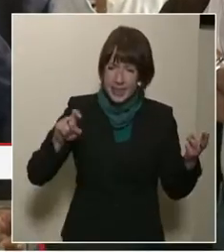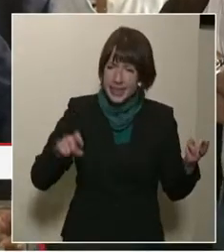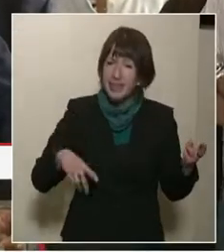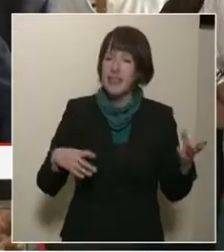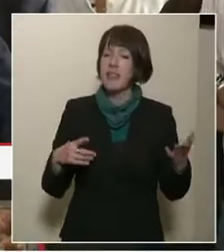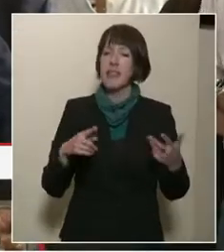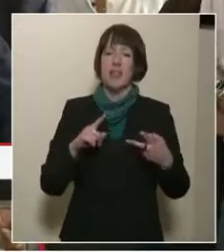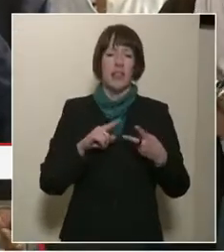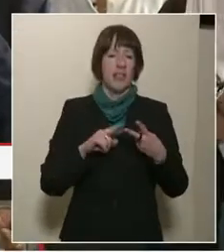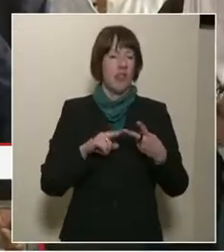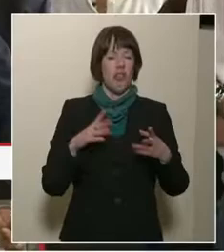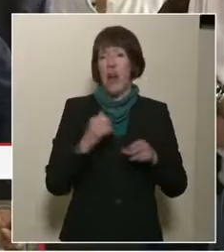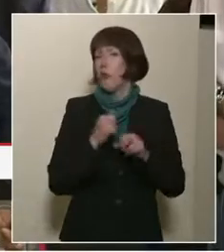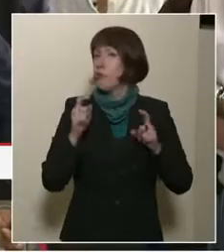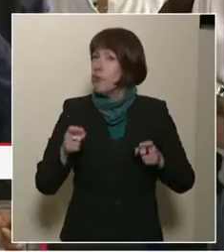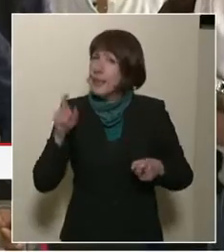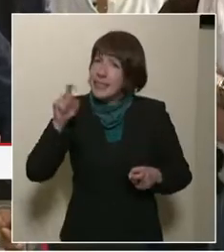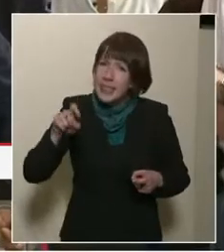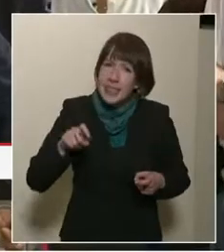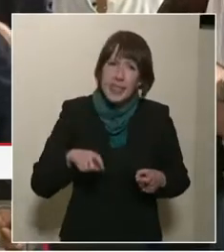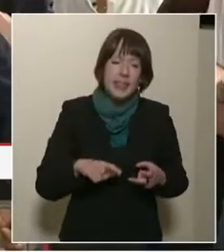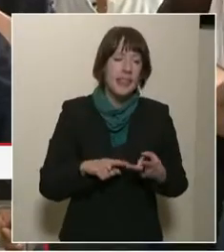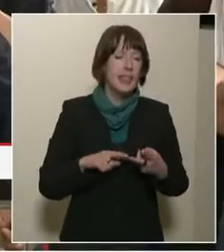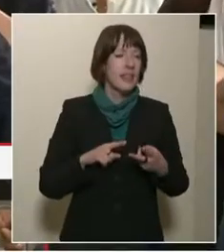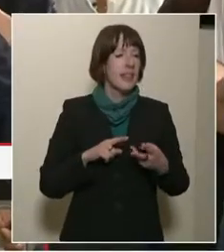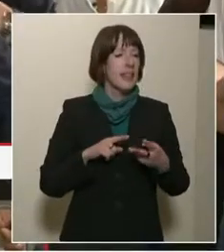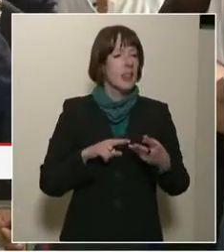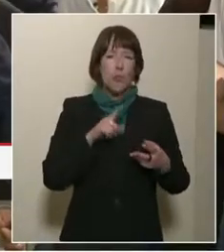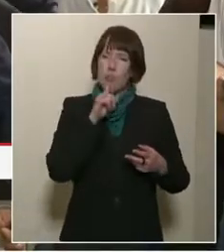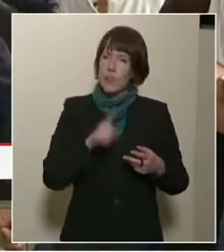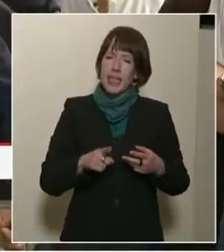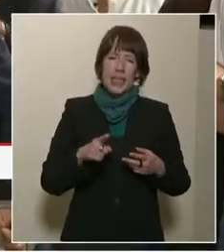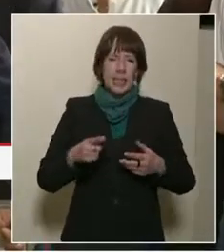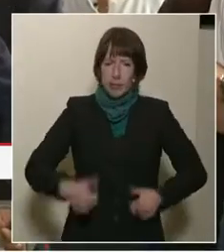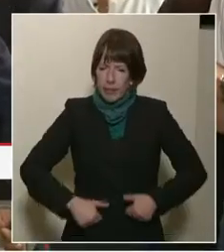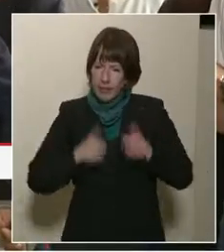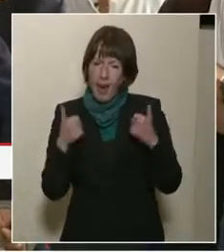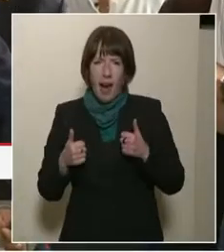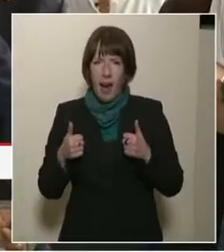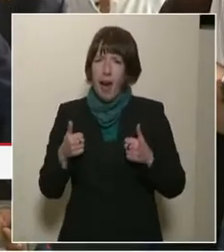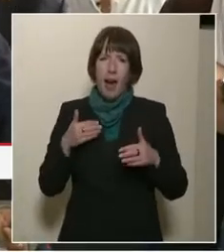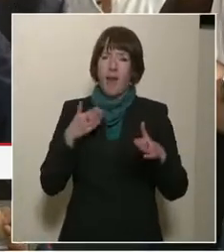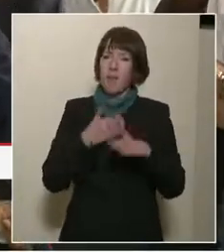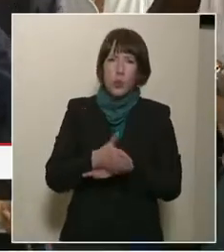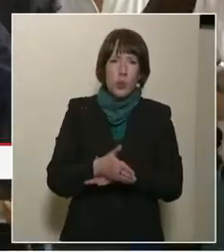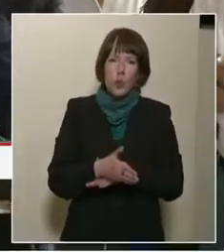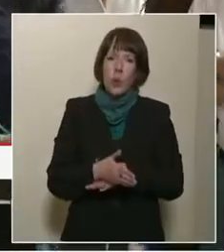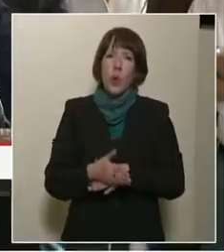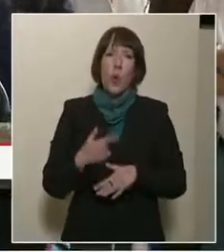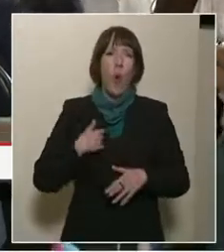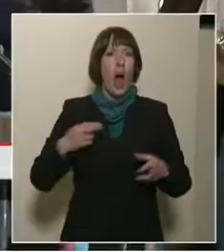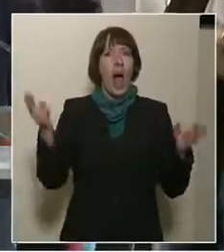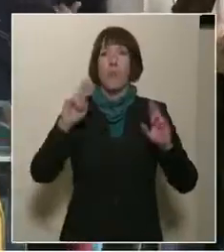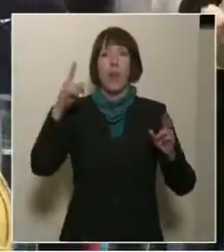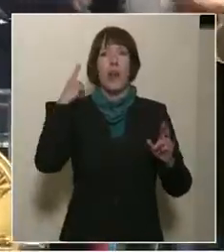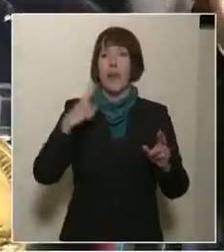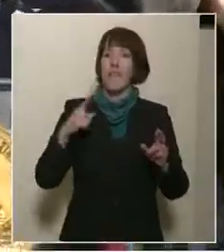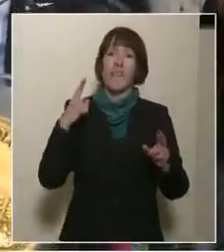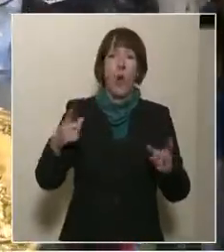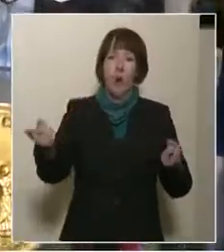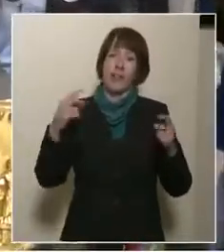grants that you need to be able to really make it through to the other end of this thing. Madam Mayor, I am ready for the comebackers. So let's